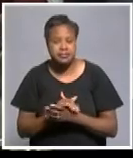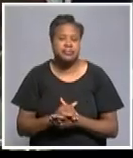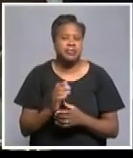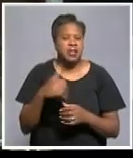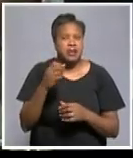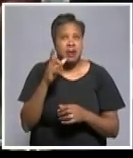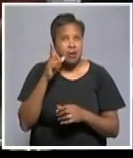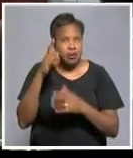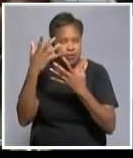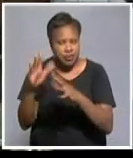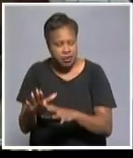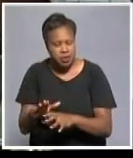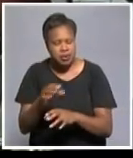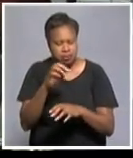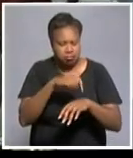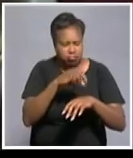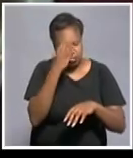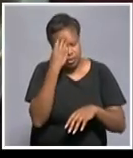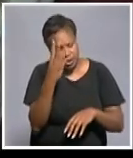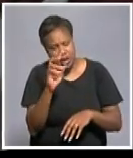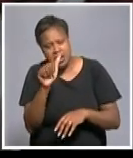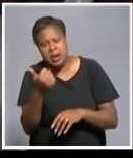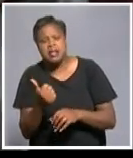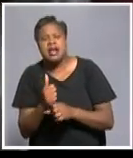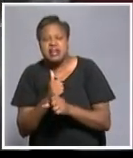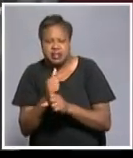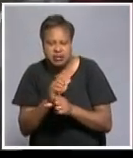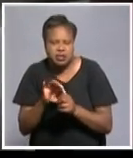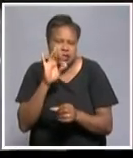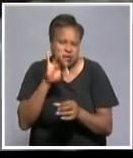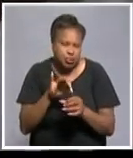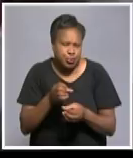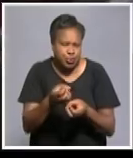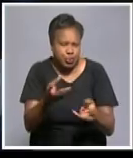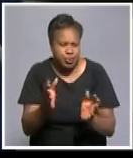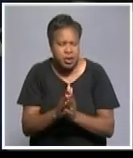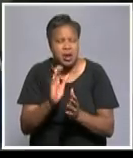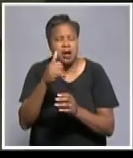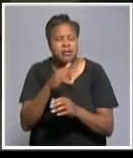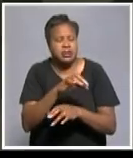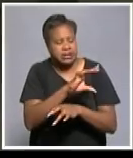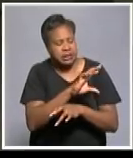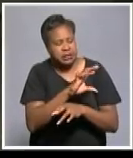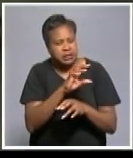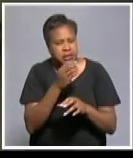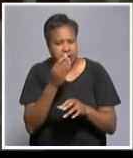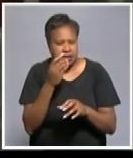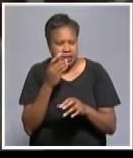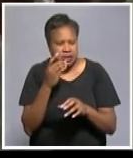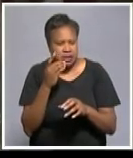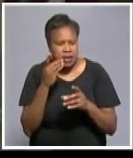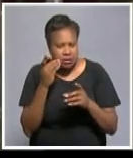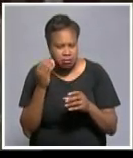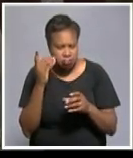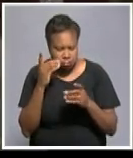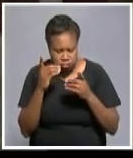After lunch, around 3 o'clock, another tea will be served. And of course, after dinner, 7 o'clock, they will be served. But this